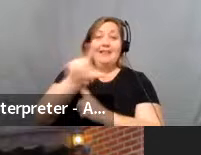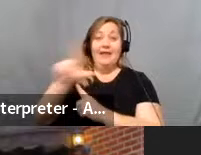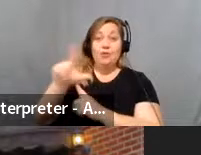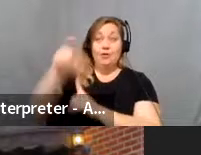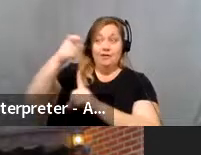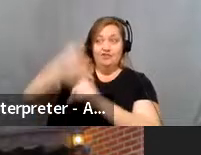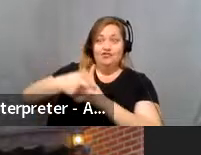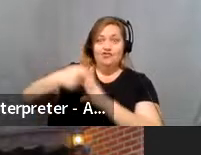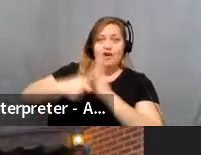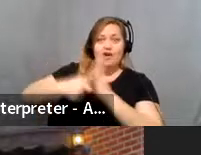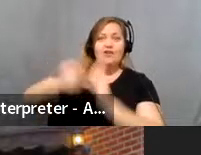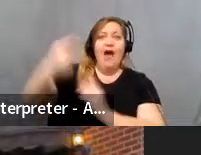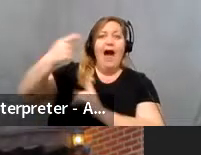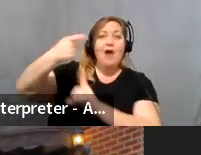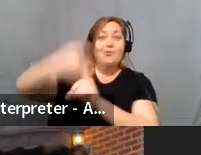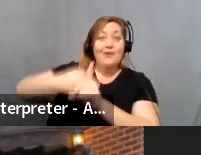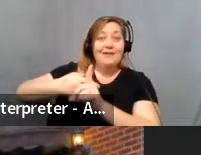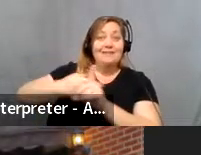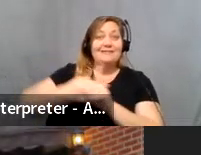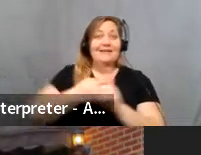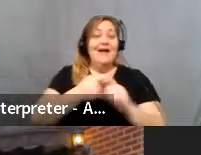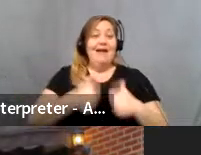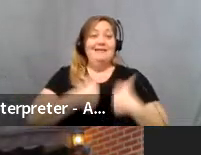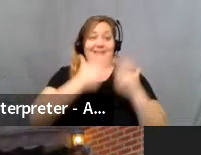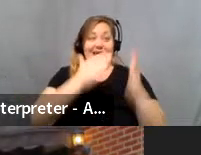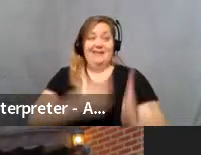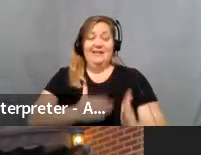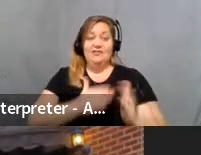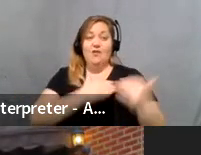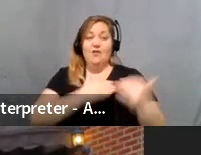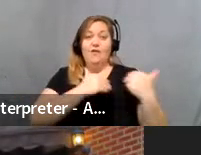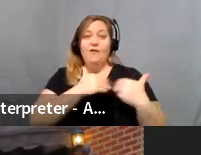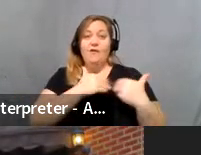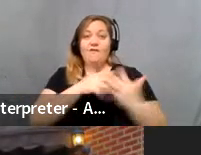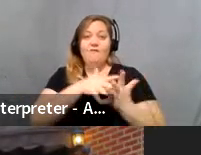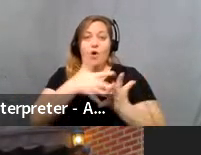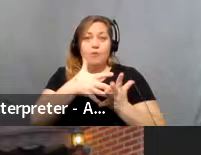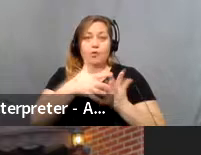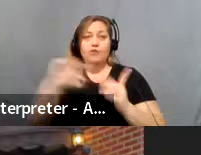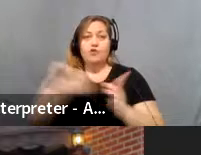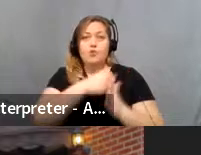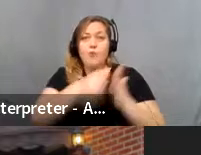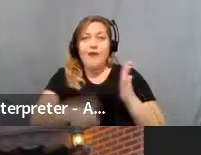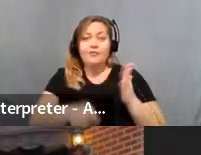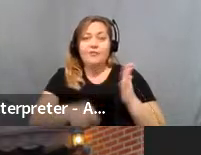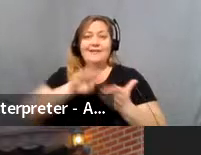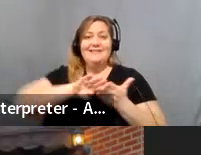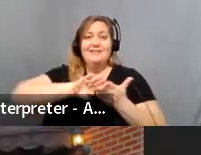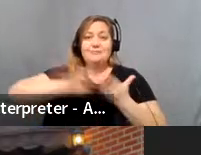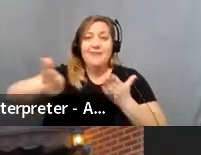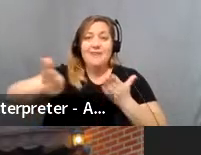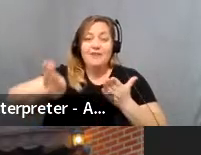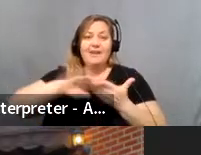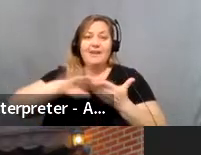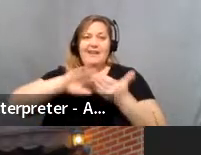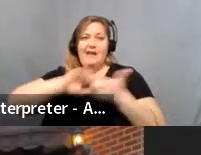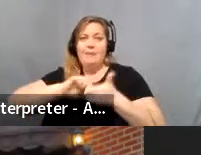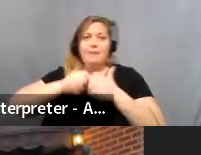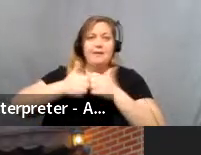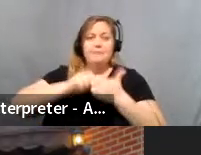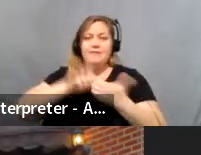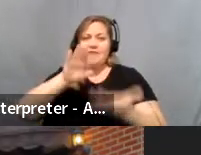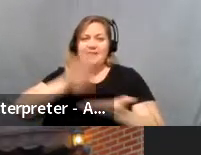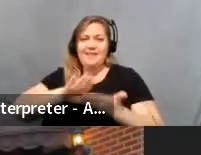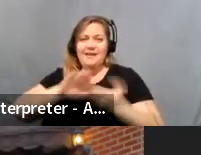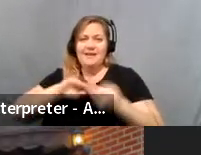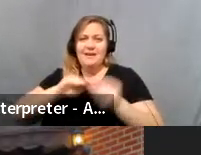rents, and existing tenants are vulnerable to tenant harassment, poor housing quality, and displacement pressure as they compete with each other for a limited number